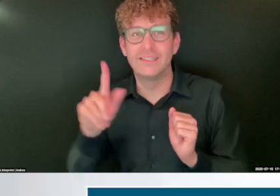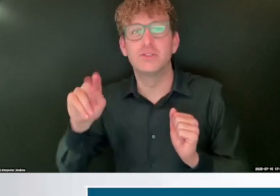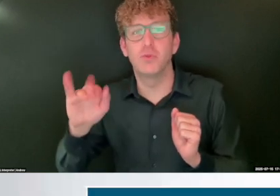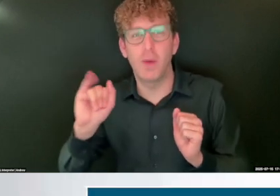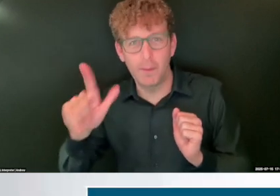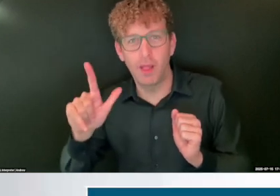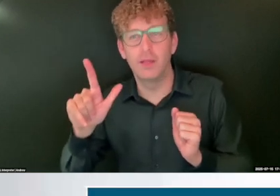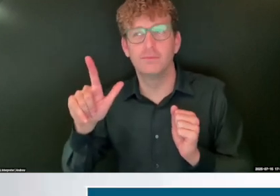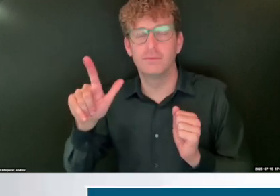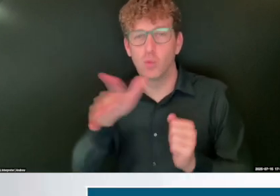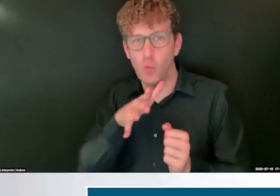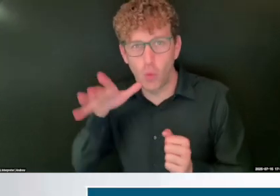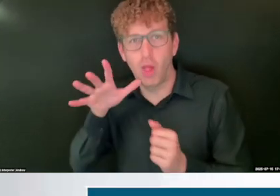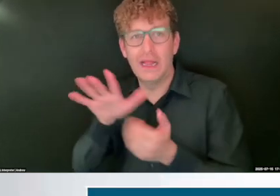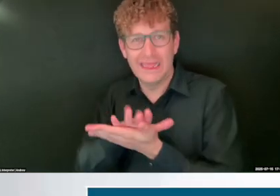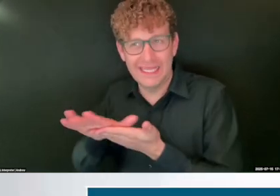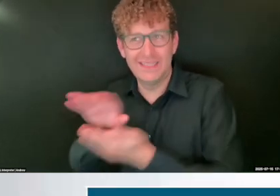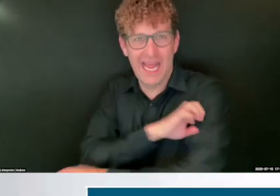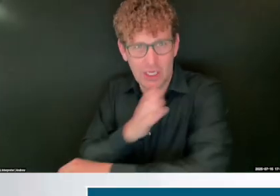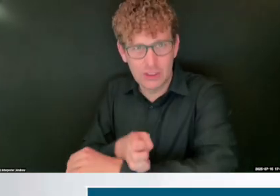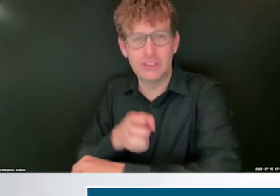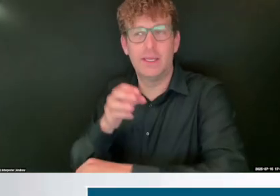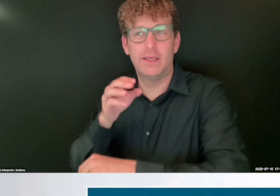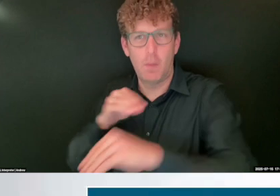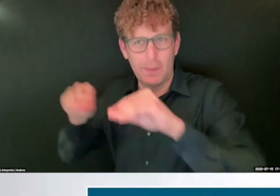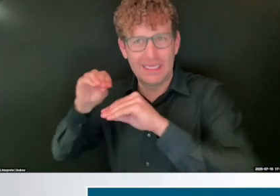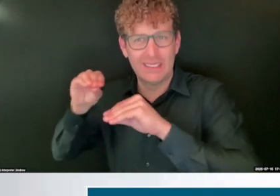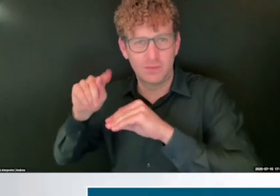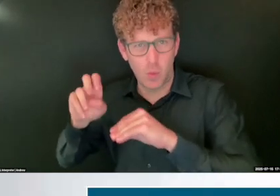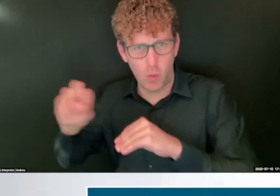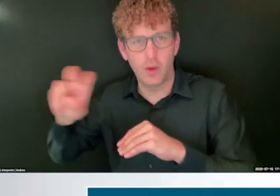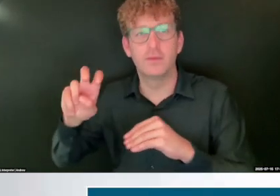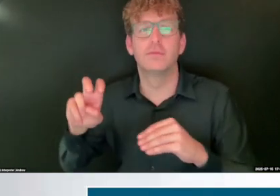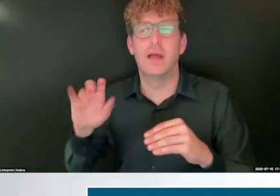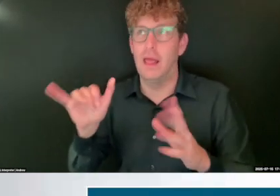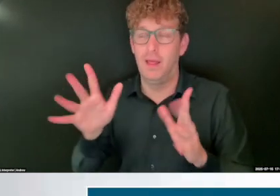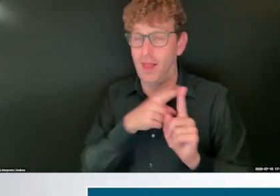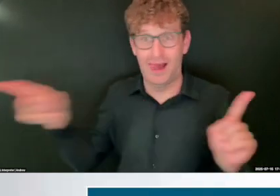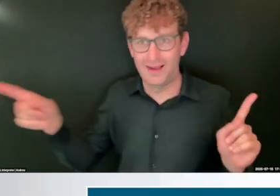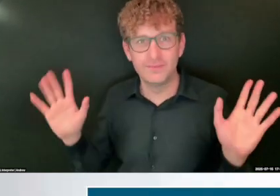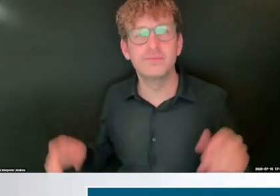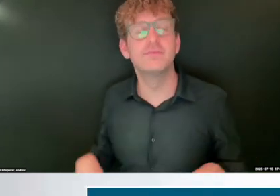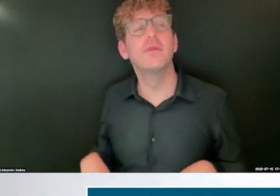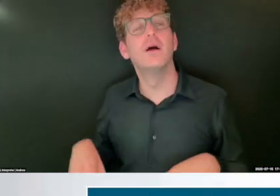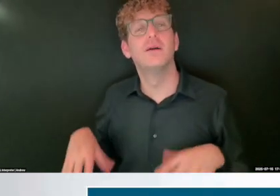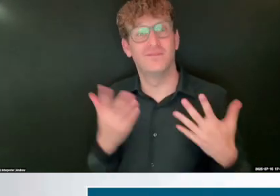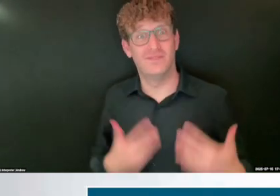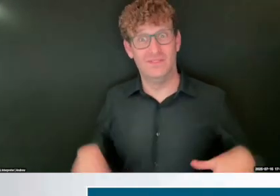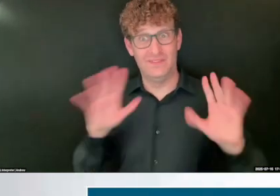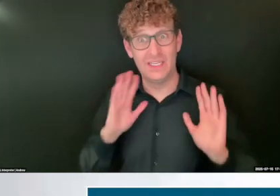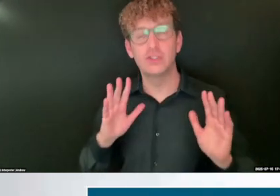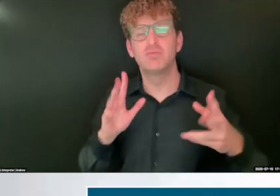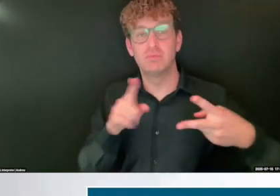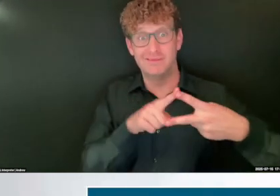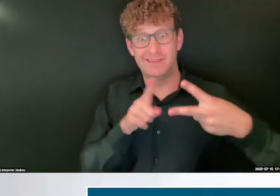know. We will have a Q&A after each topic. I will now hand things over to